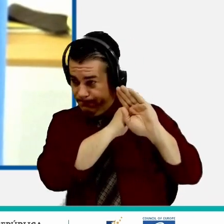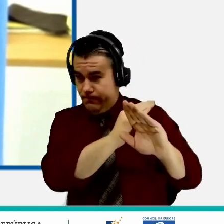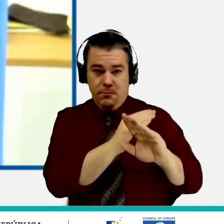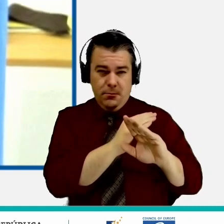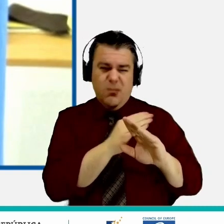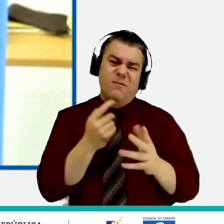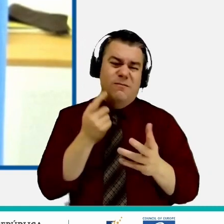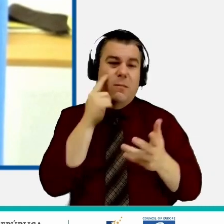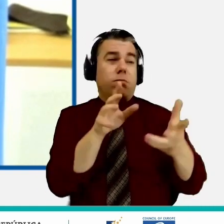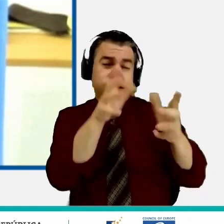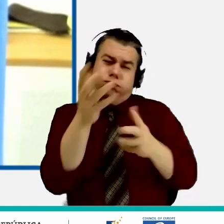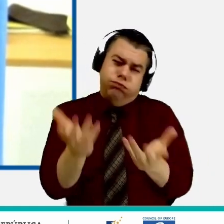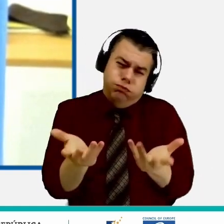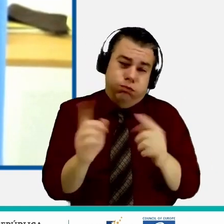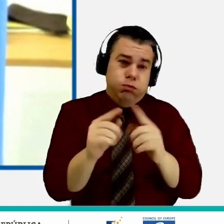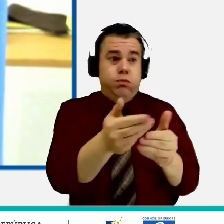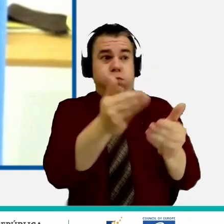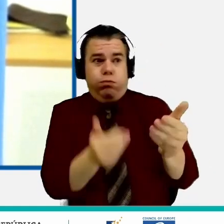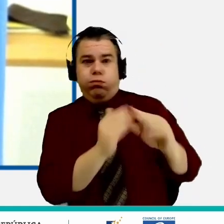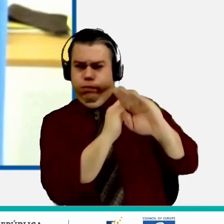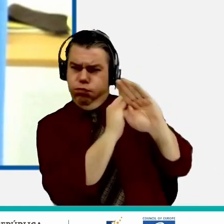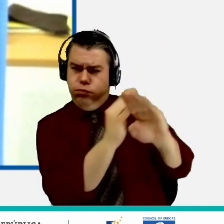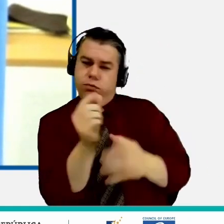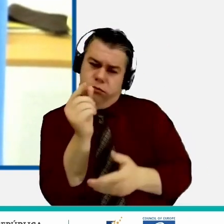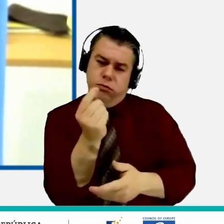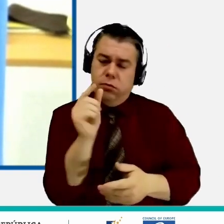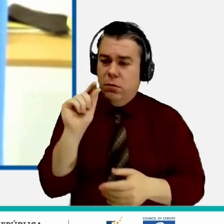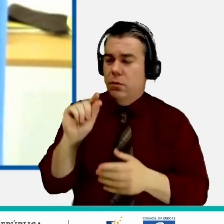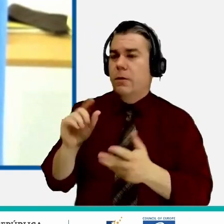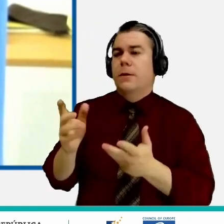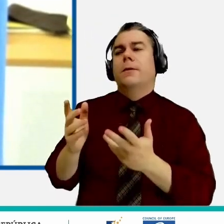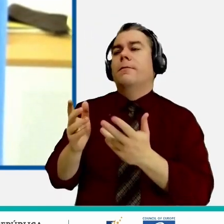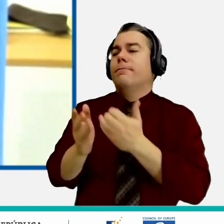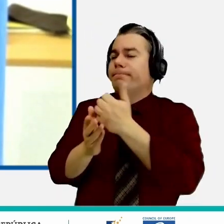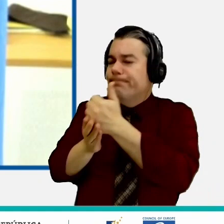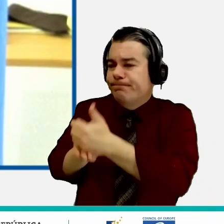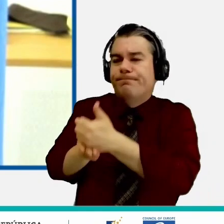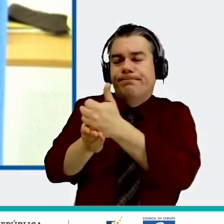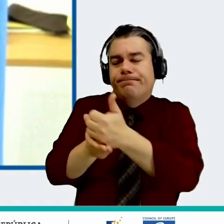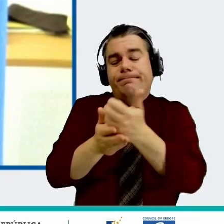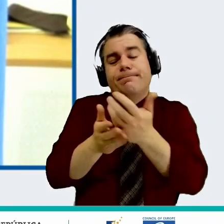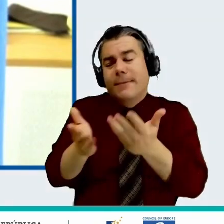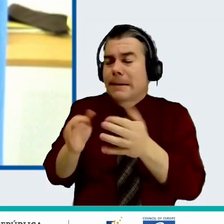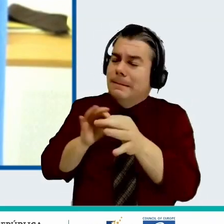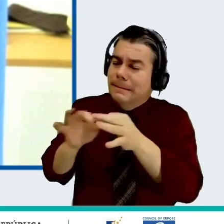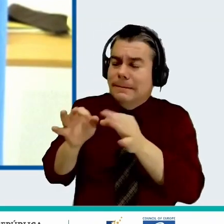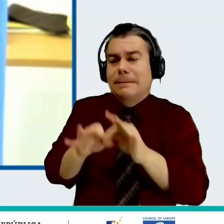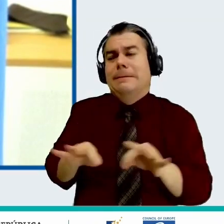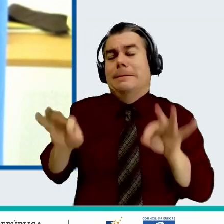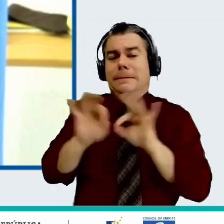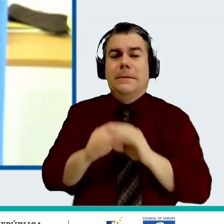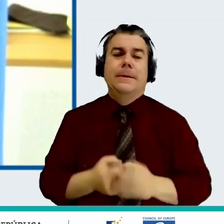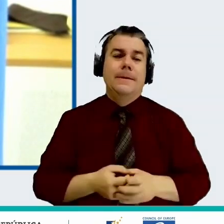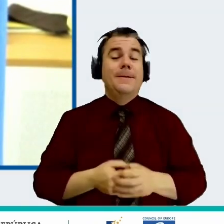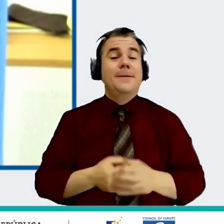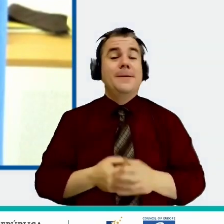are probably currently unaffordable in the post-pandemic world for many of the countries of the post-pan-European region. Let me end by thanking